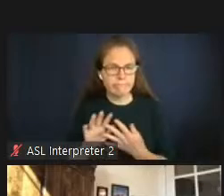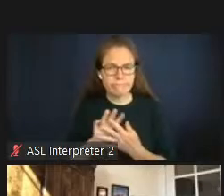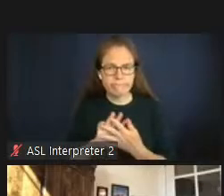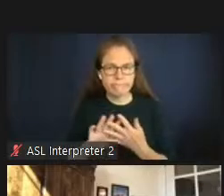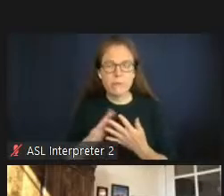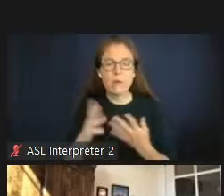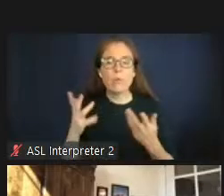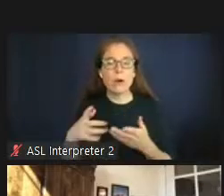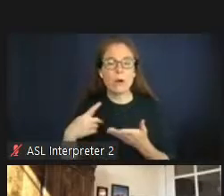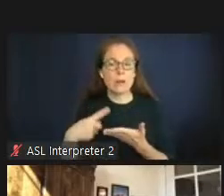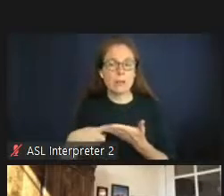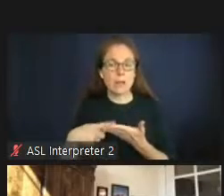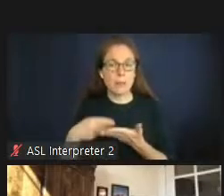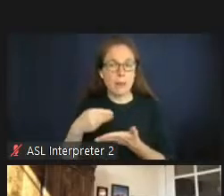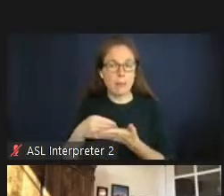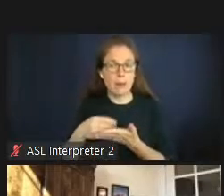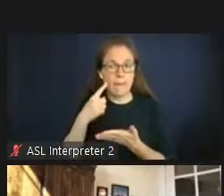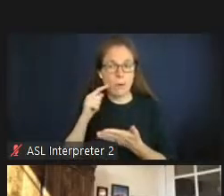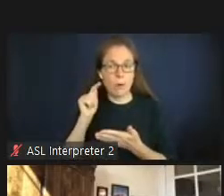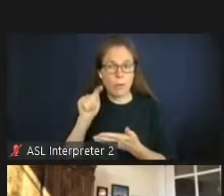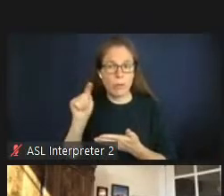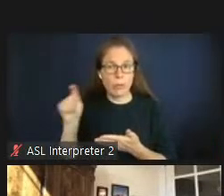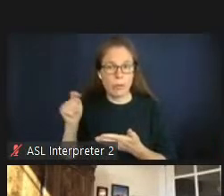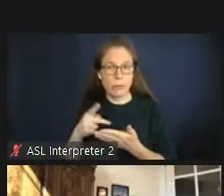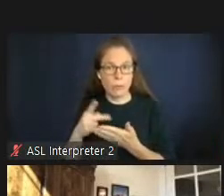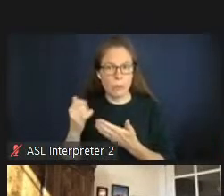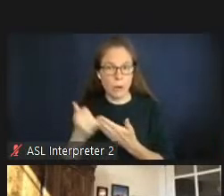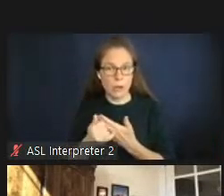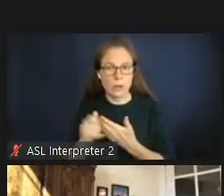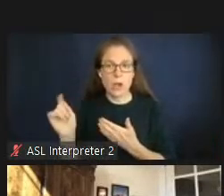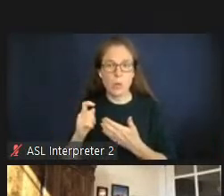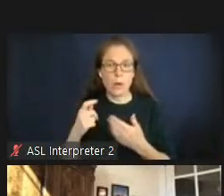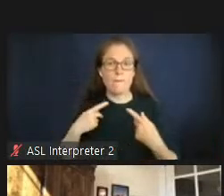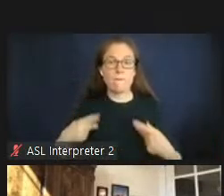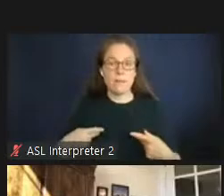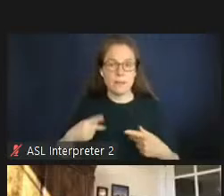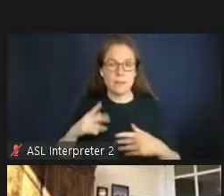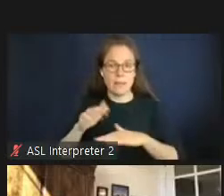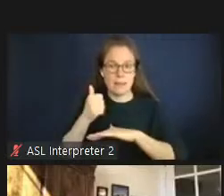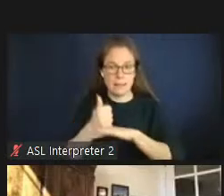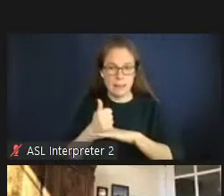about the budget for these projects where they're physically located.